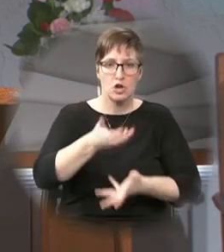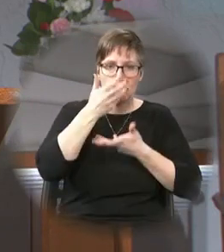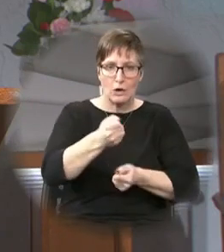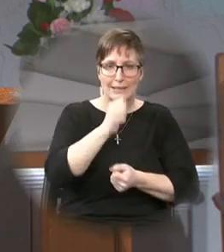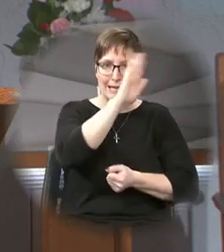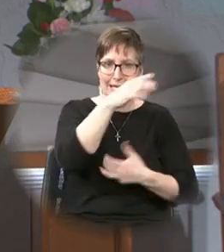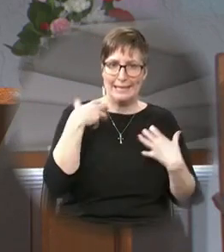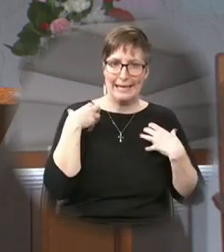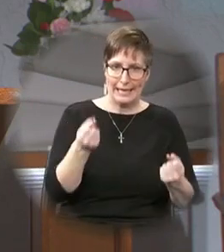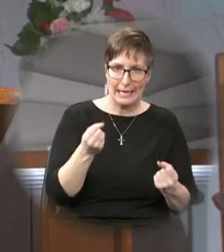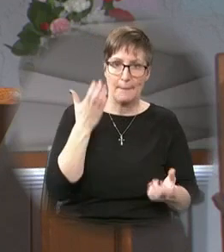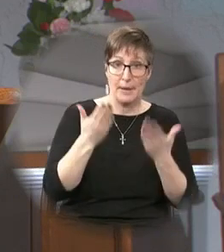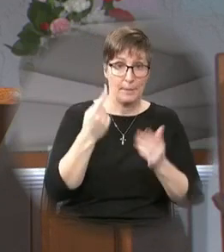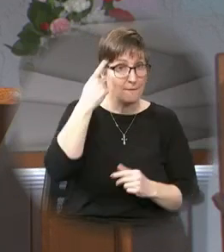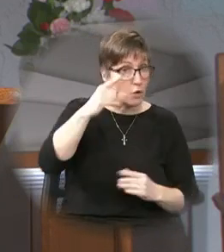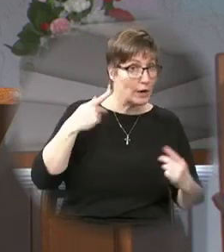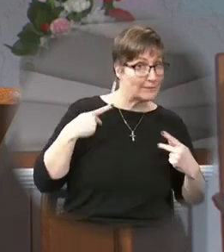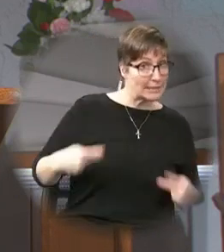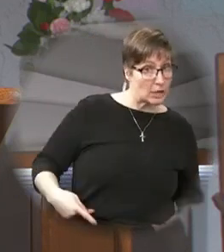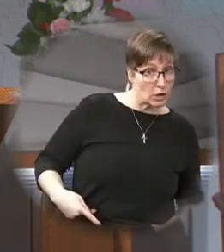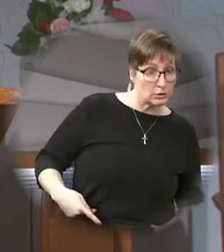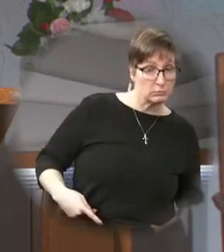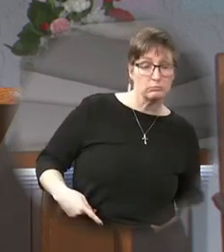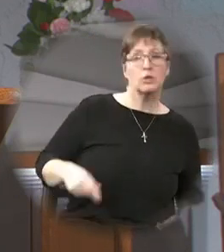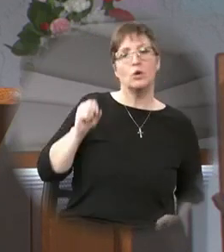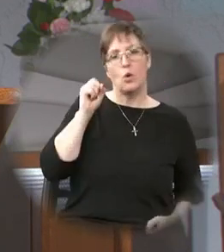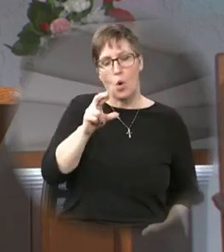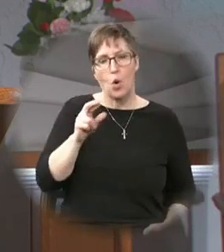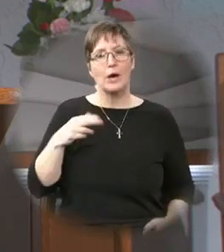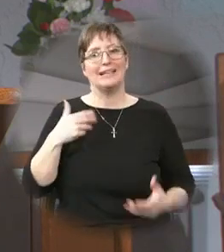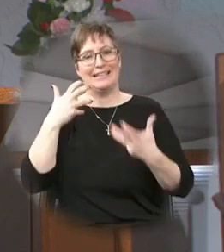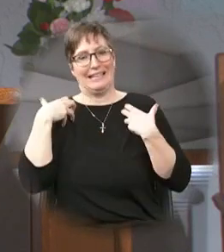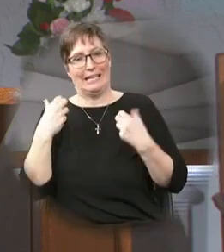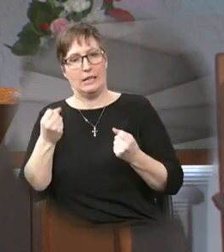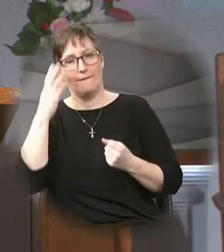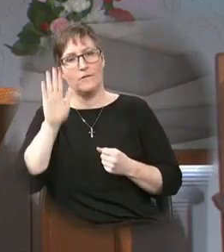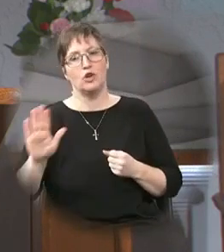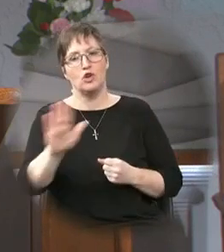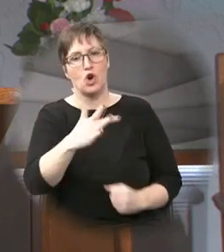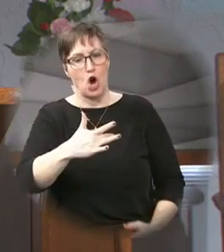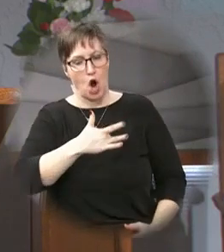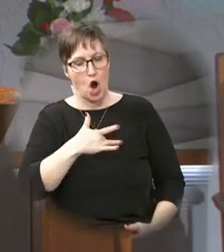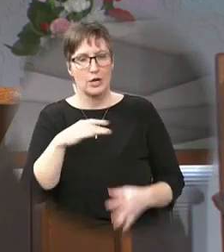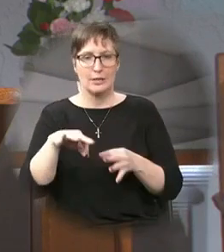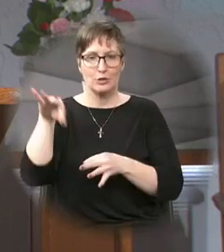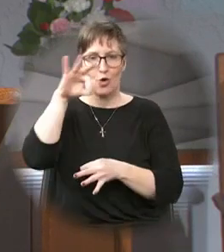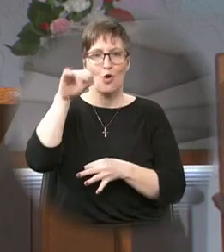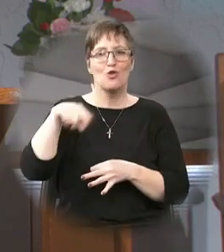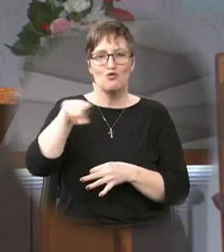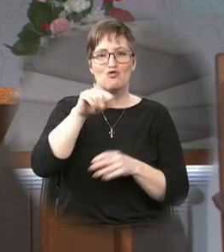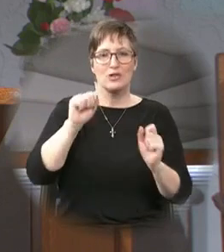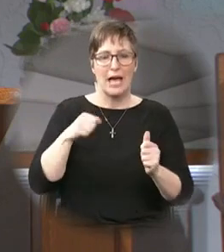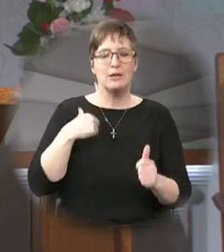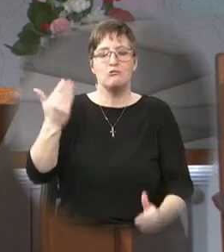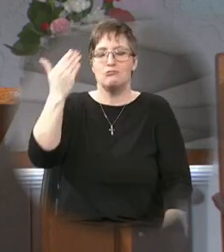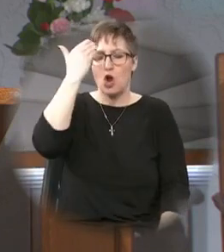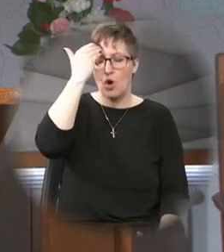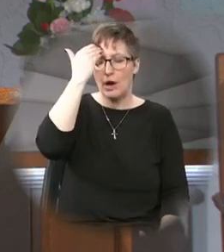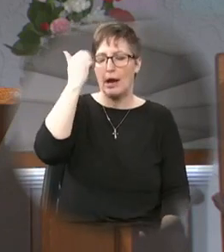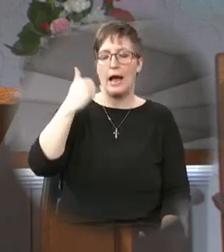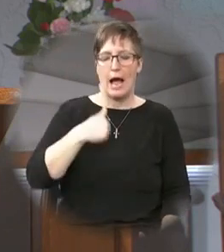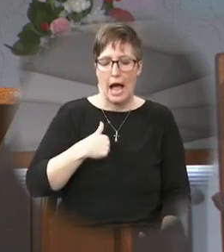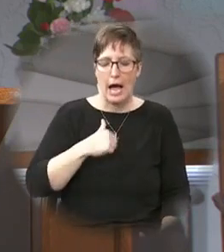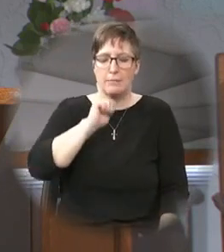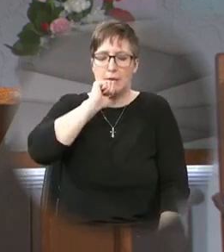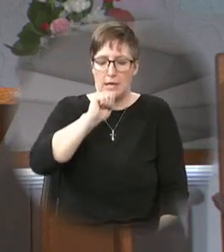God's healing may be for a physical need, or it may be a healing of the heart and soul to enable you to know that you are